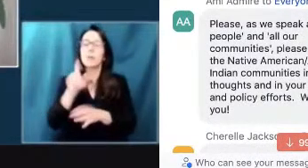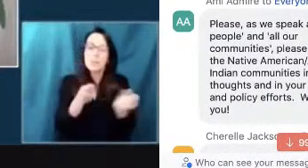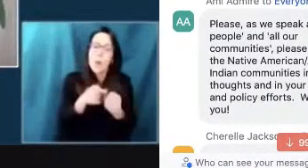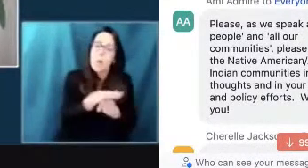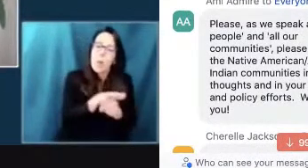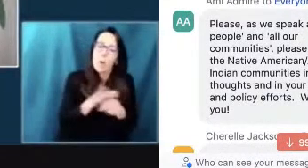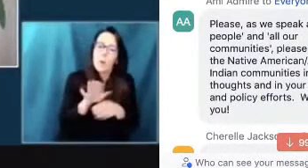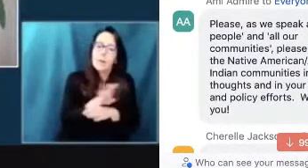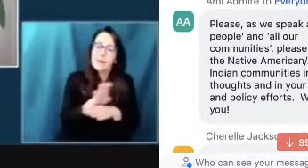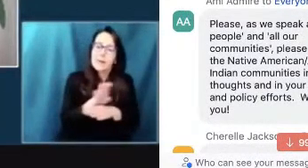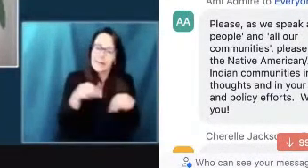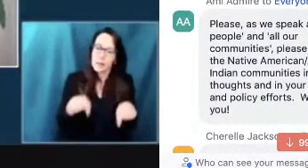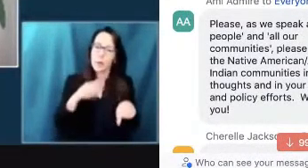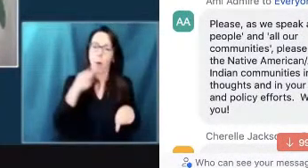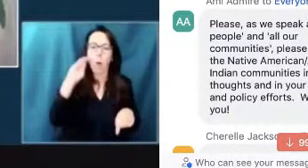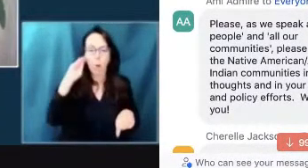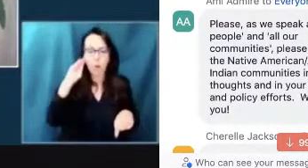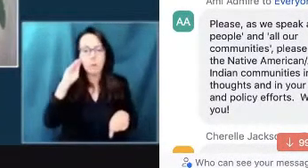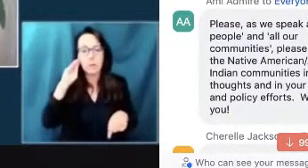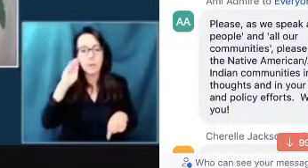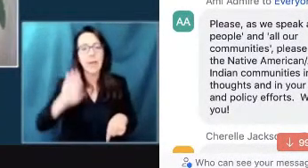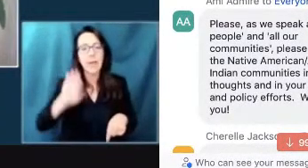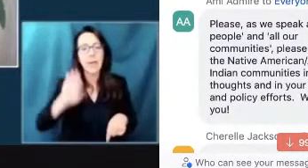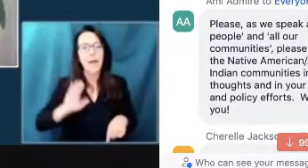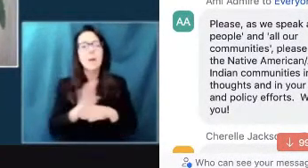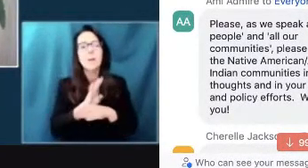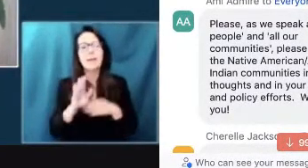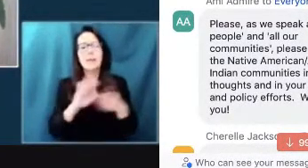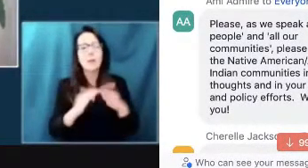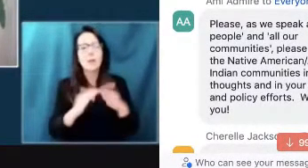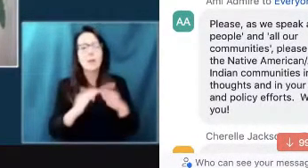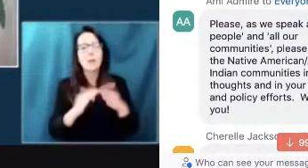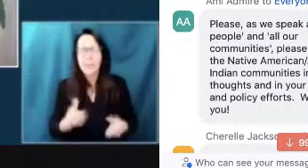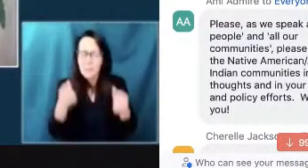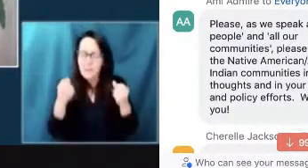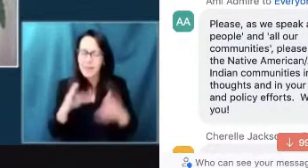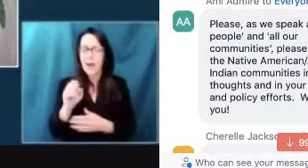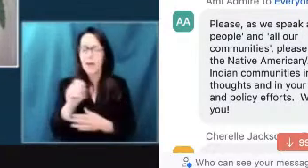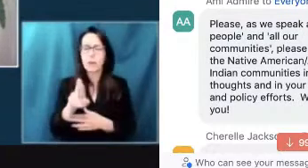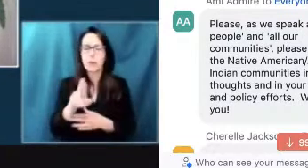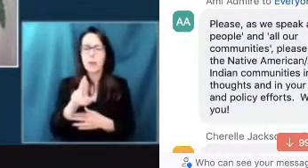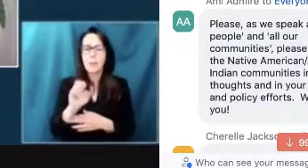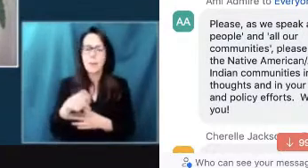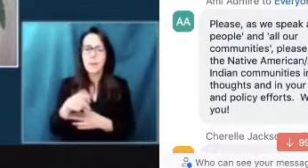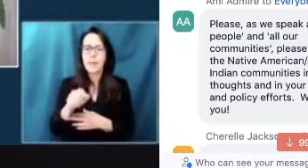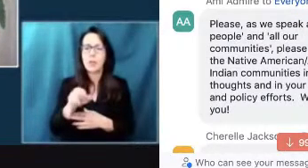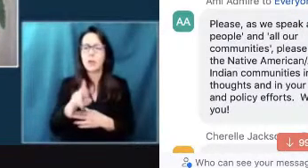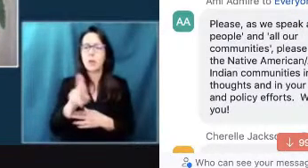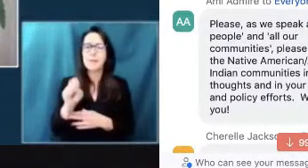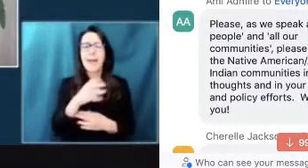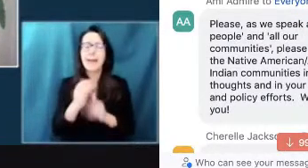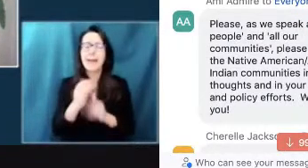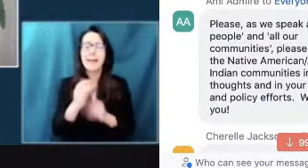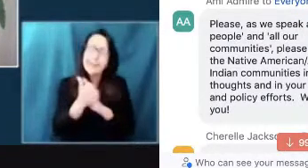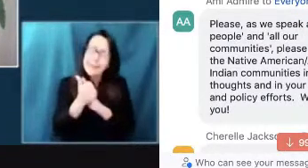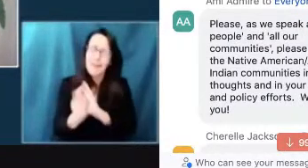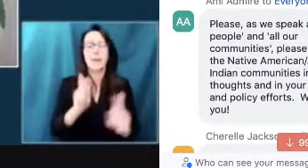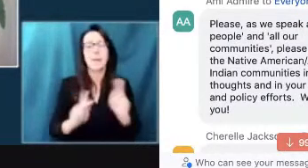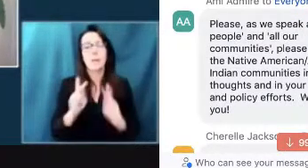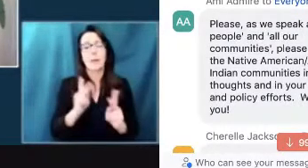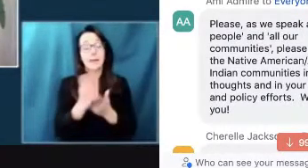home. Our business community is full of entrepreneurs and very talented people, some of who came from very